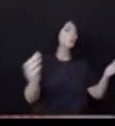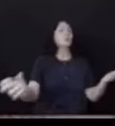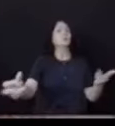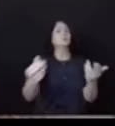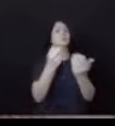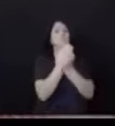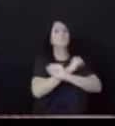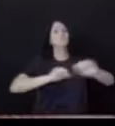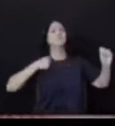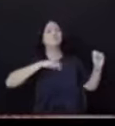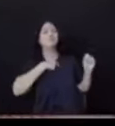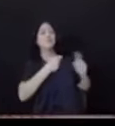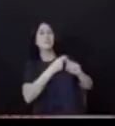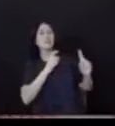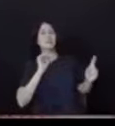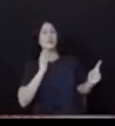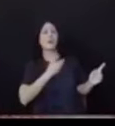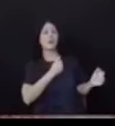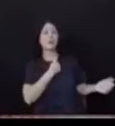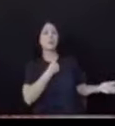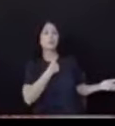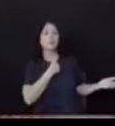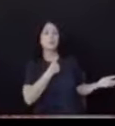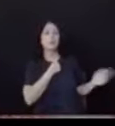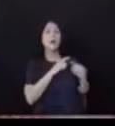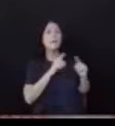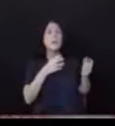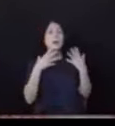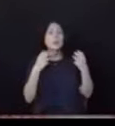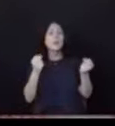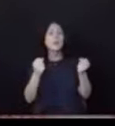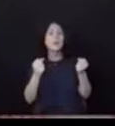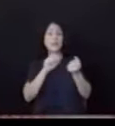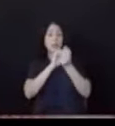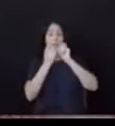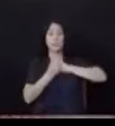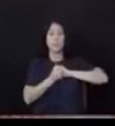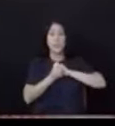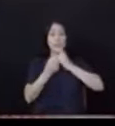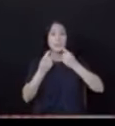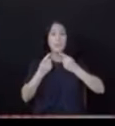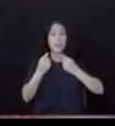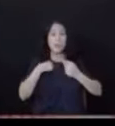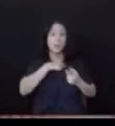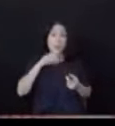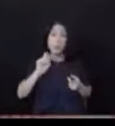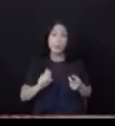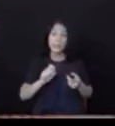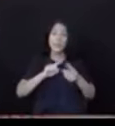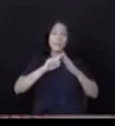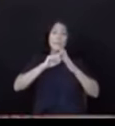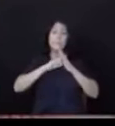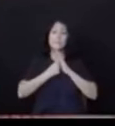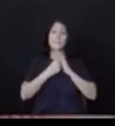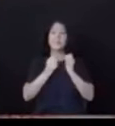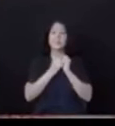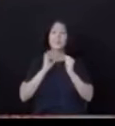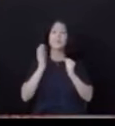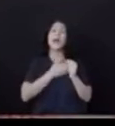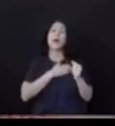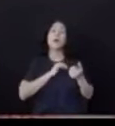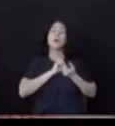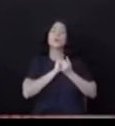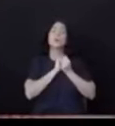ourselves but the healing and the change that we need begins with our repentance